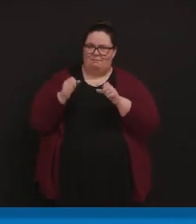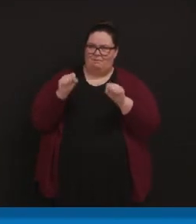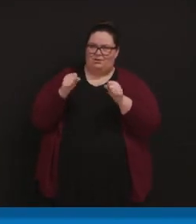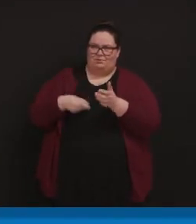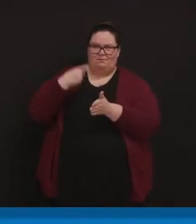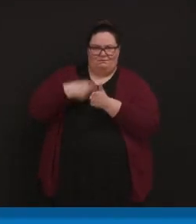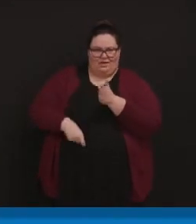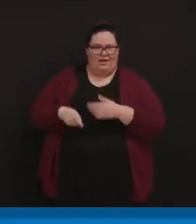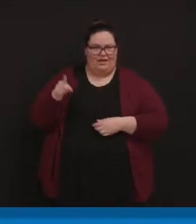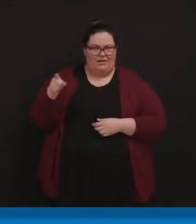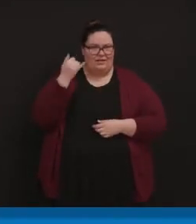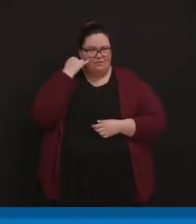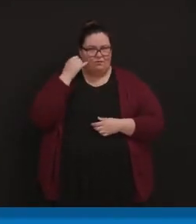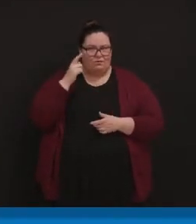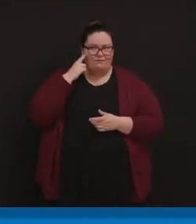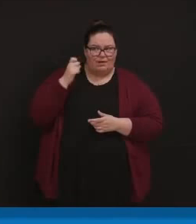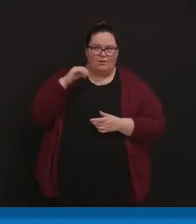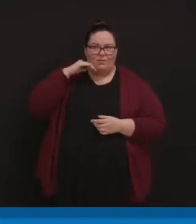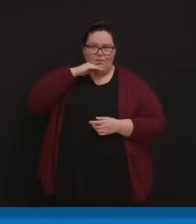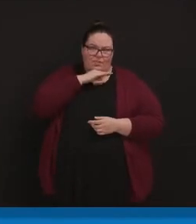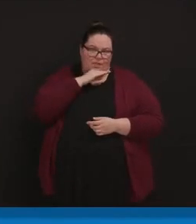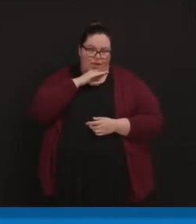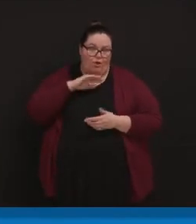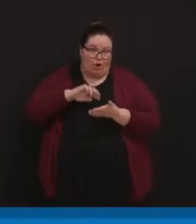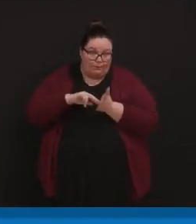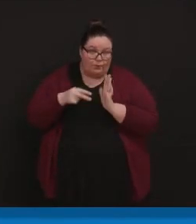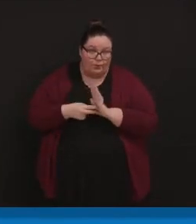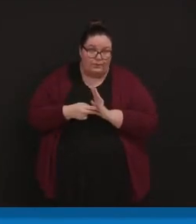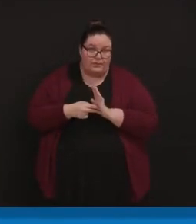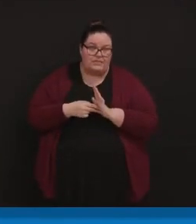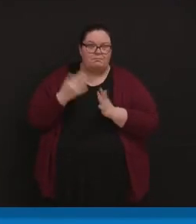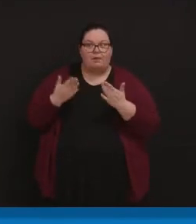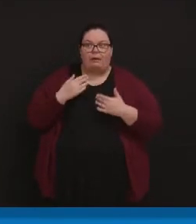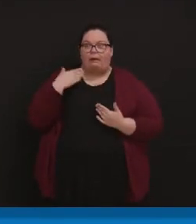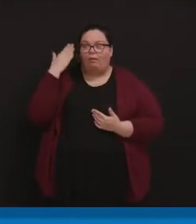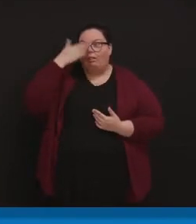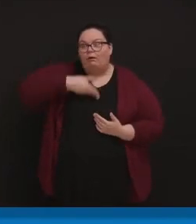it is found out that they're not giving correct information on purpose, deliberately.